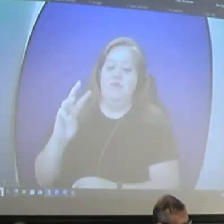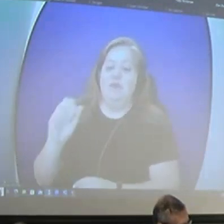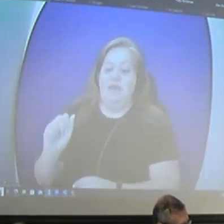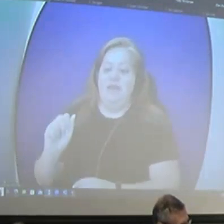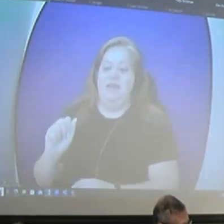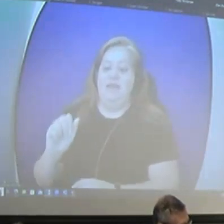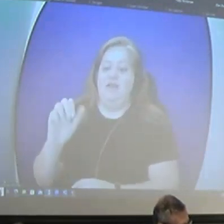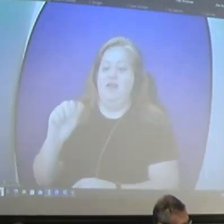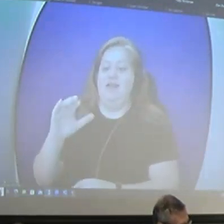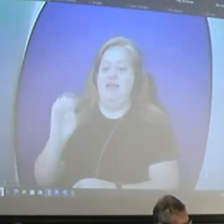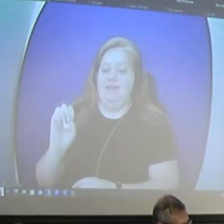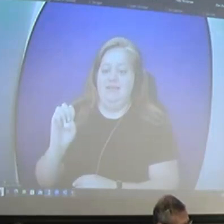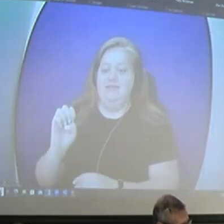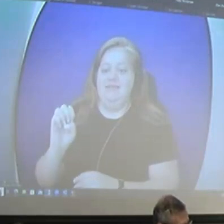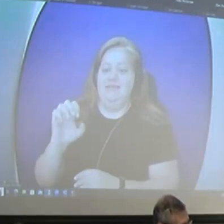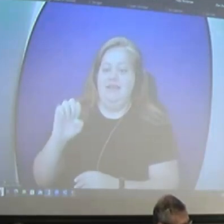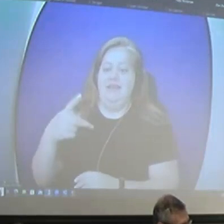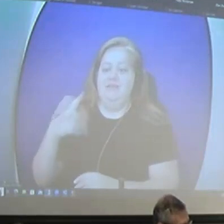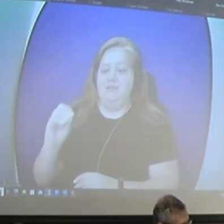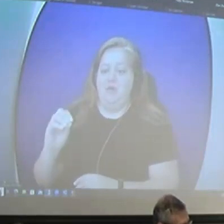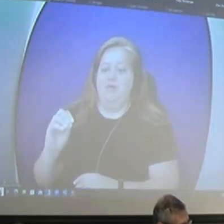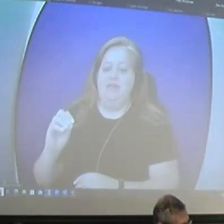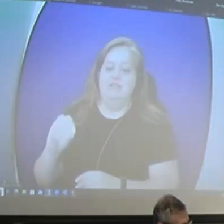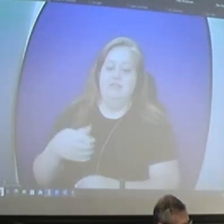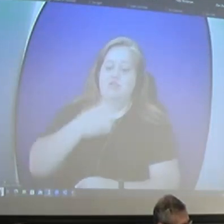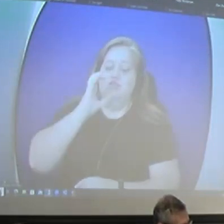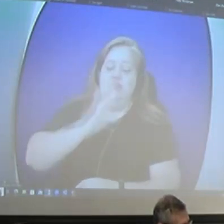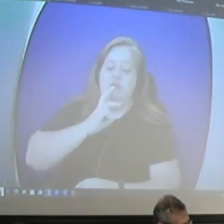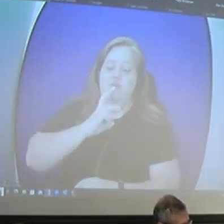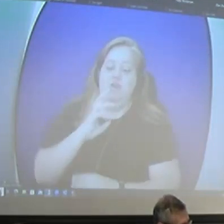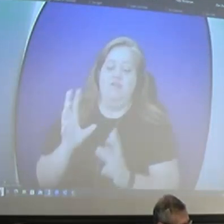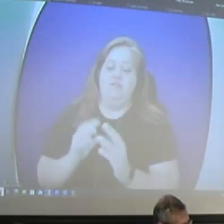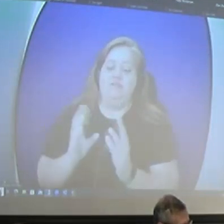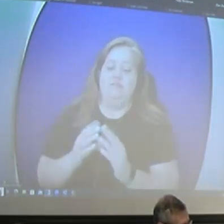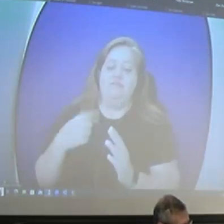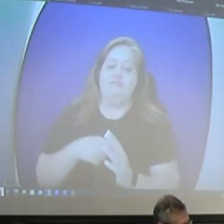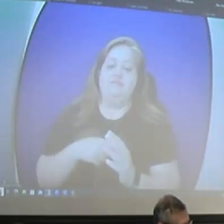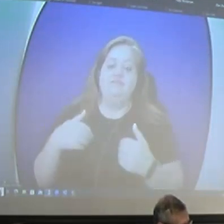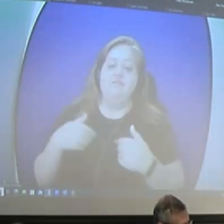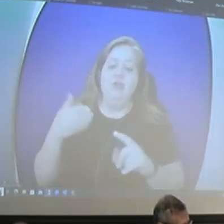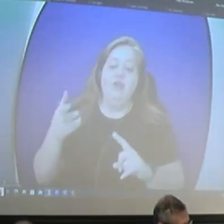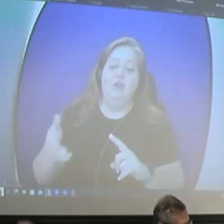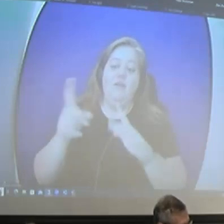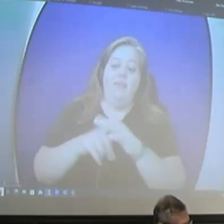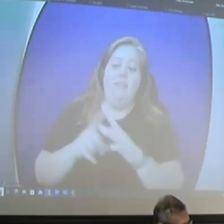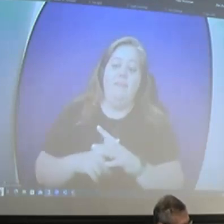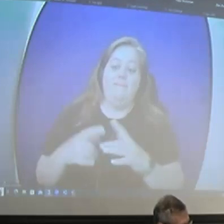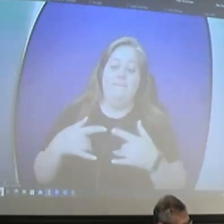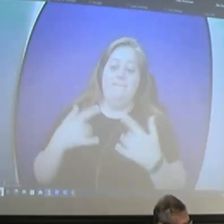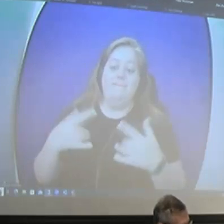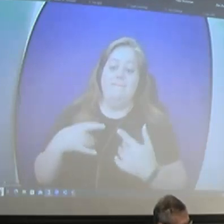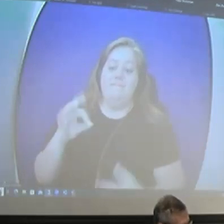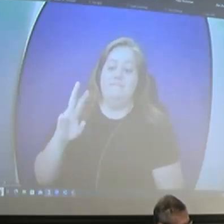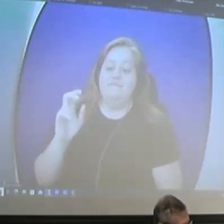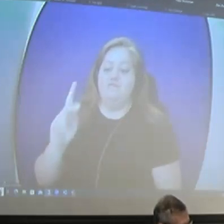sort of the preeminent drinking water conference. We are having a presence at these events. Frank presented